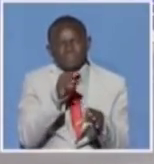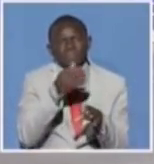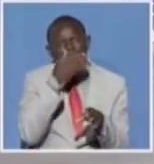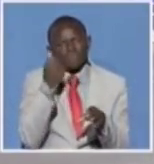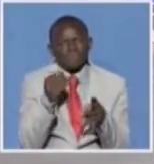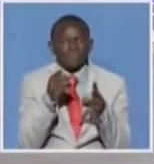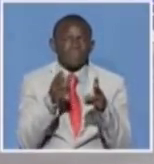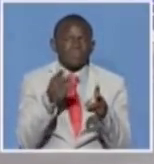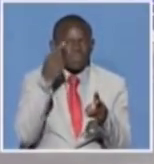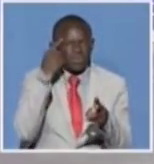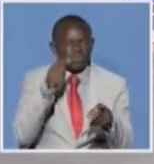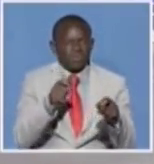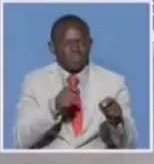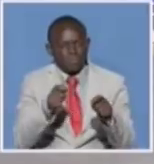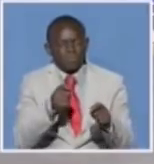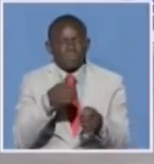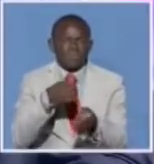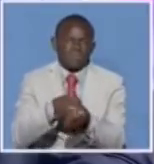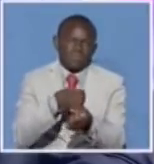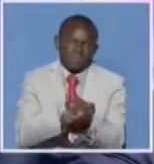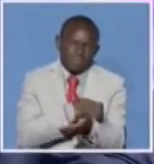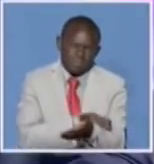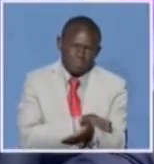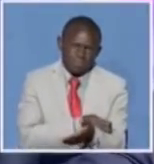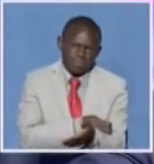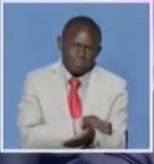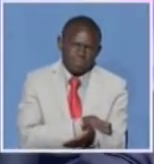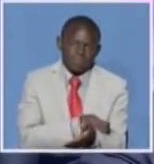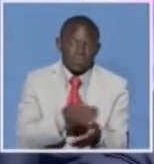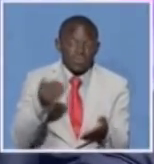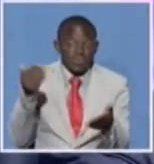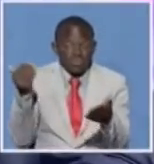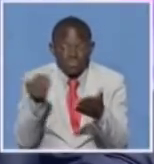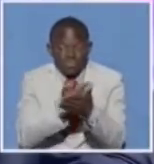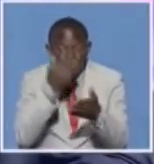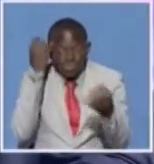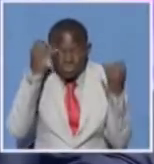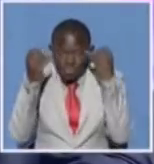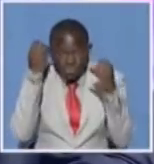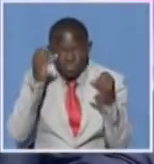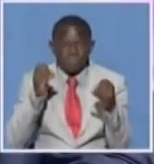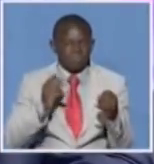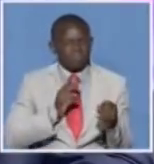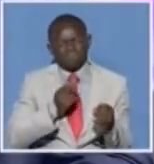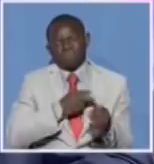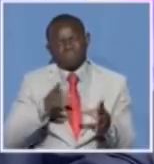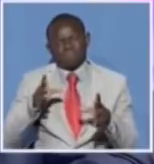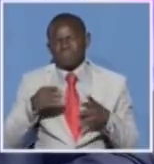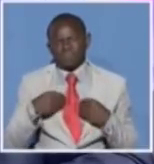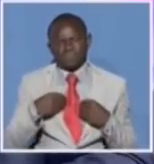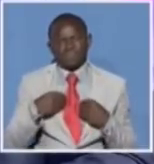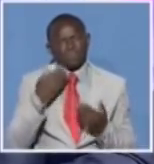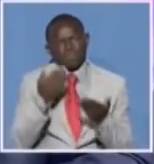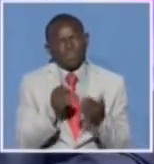examinations. And yes, we are open to new innovation in terms of technology, and